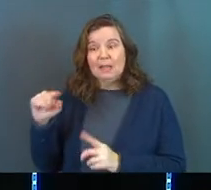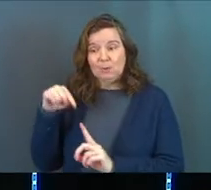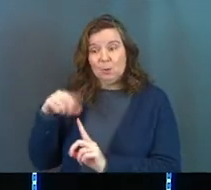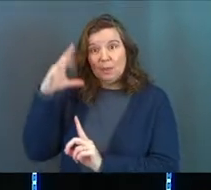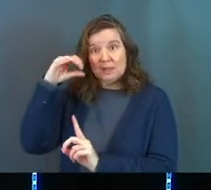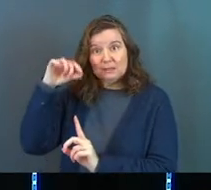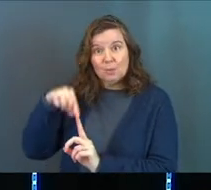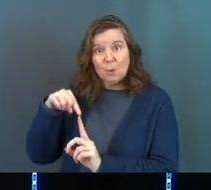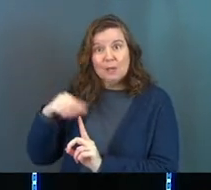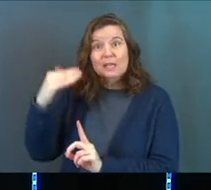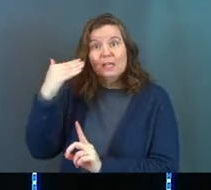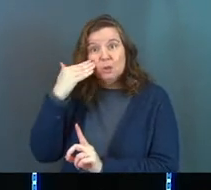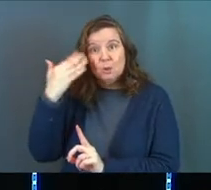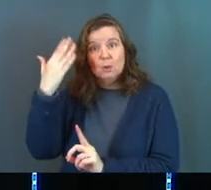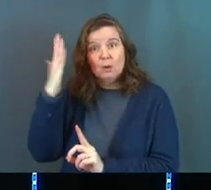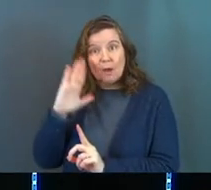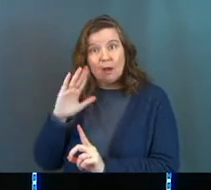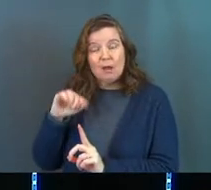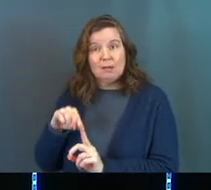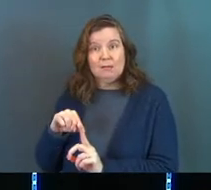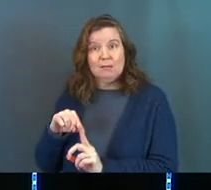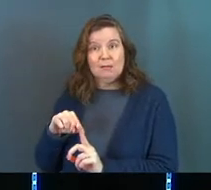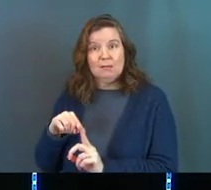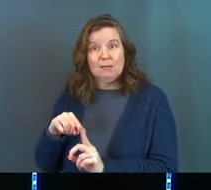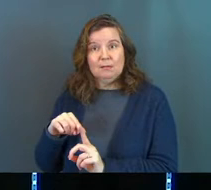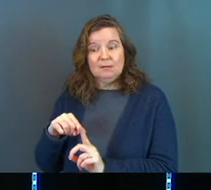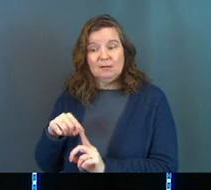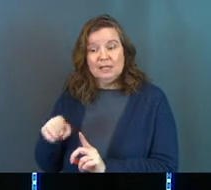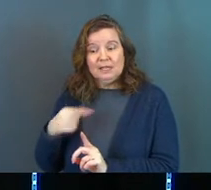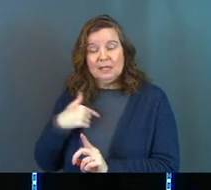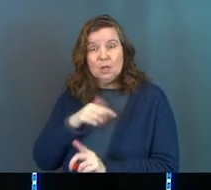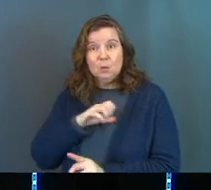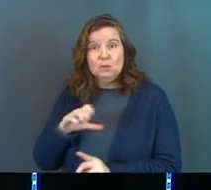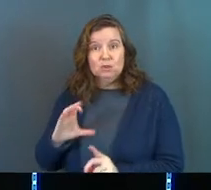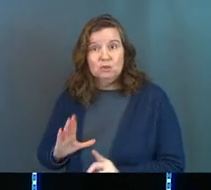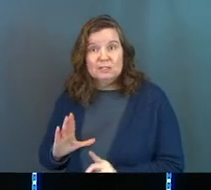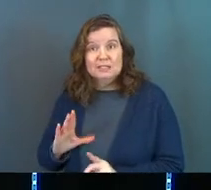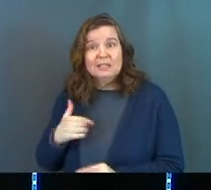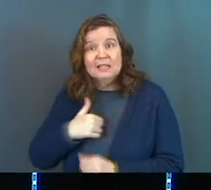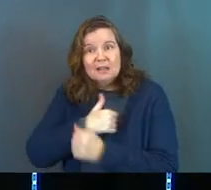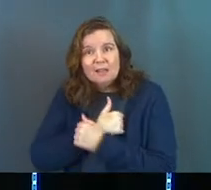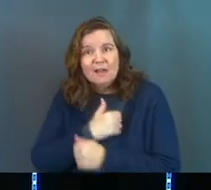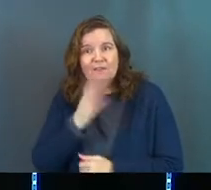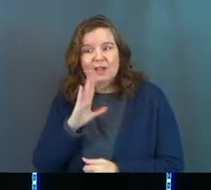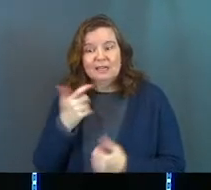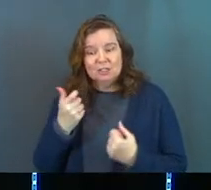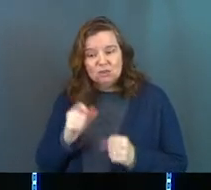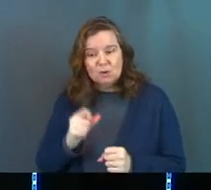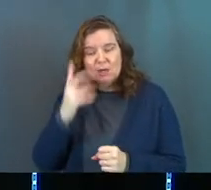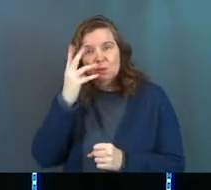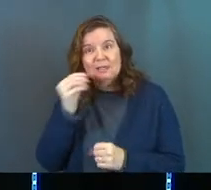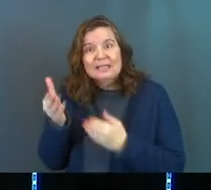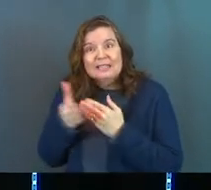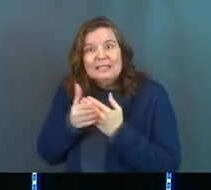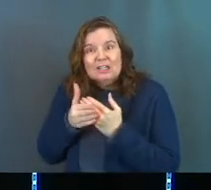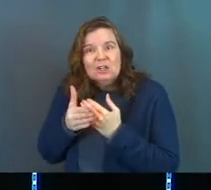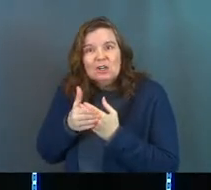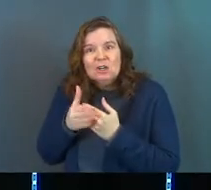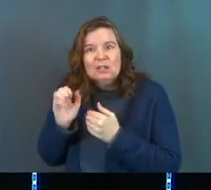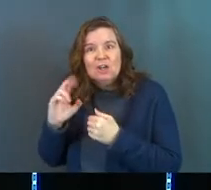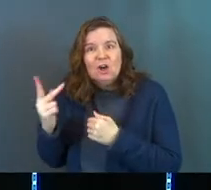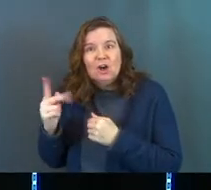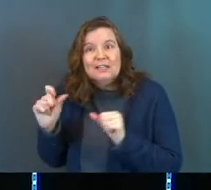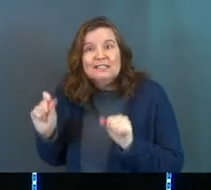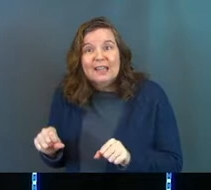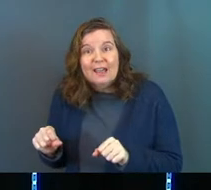this boy, he knew God. He was a Christian. He loved God. He's trying to sleep near the